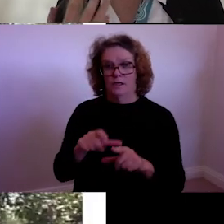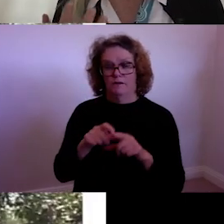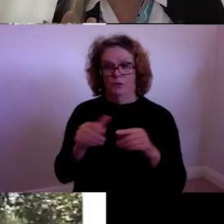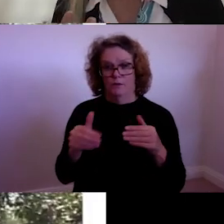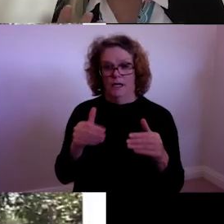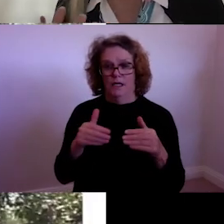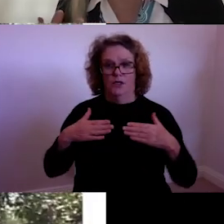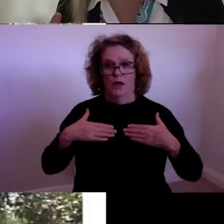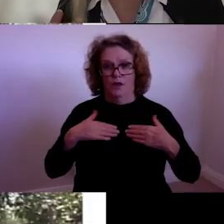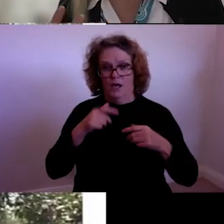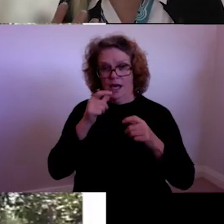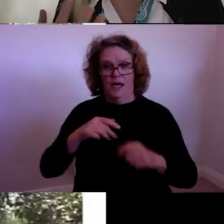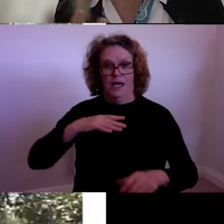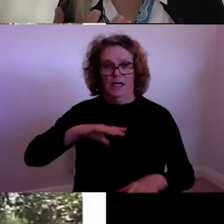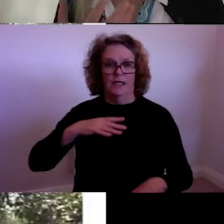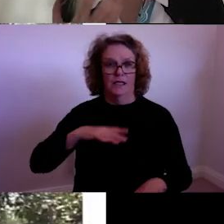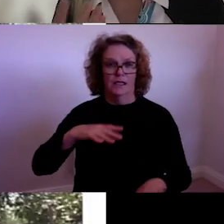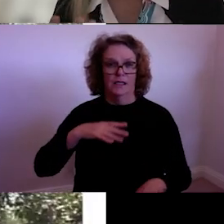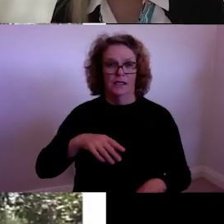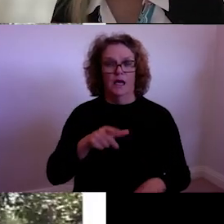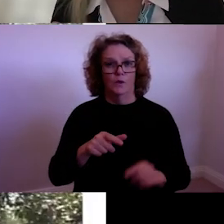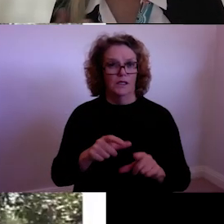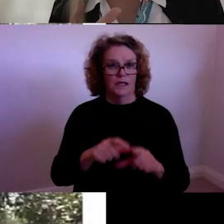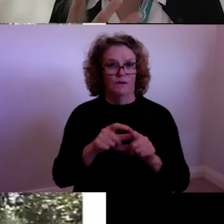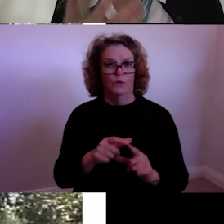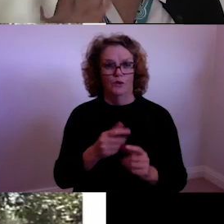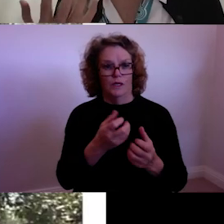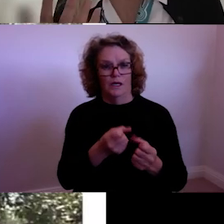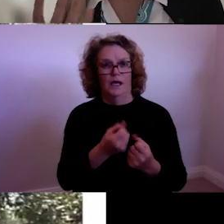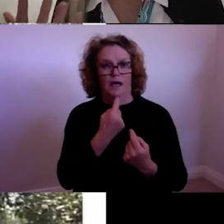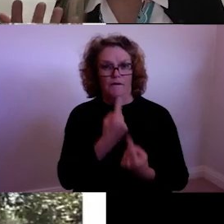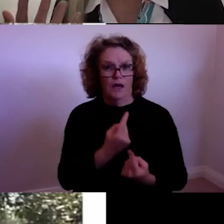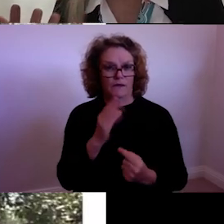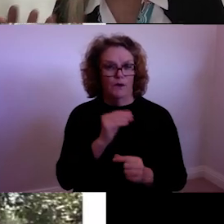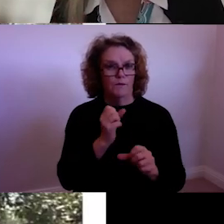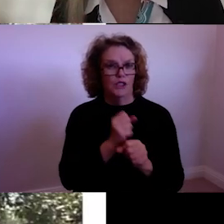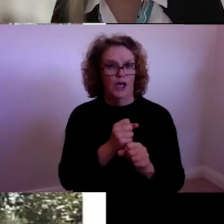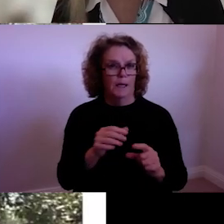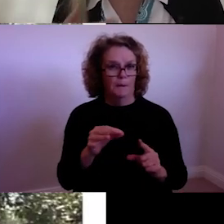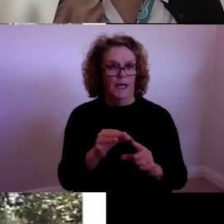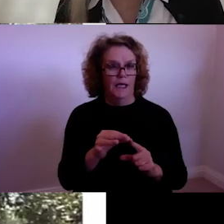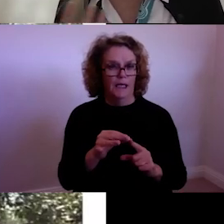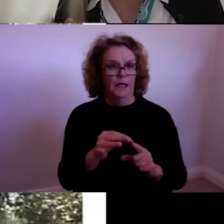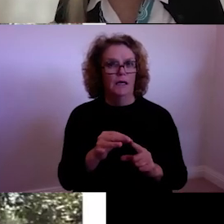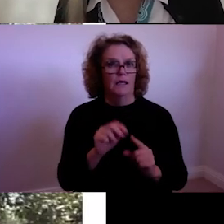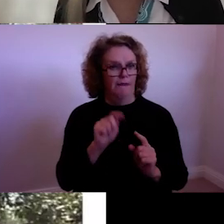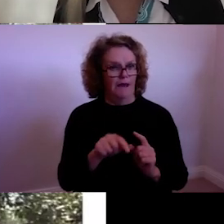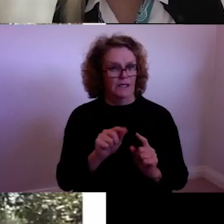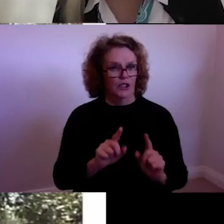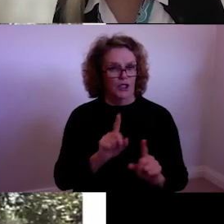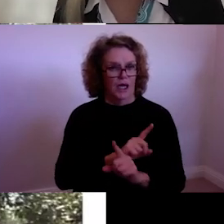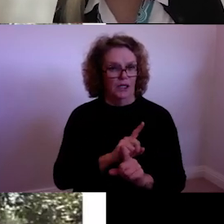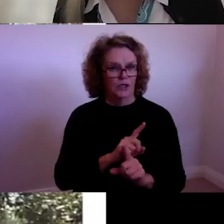was difficult to get advice from your GP, but that has changed over the years. And I'm just